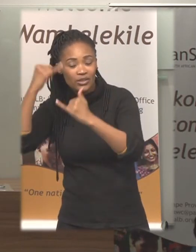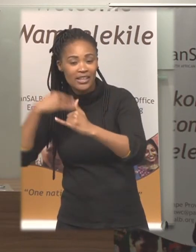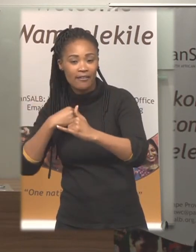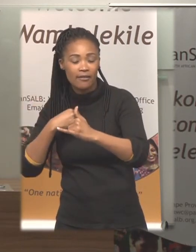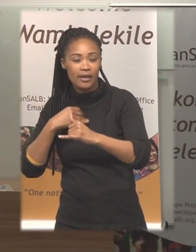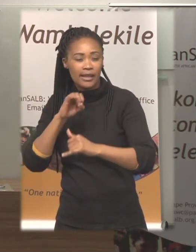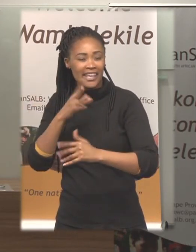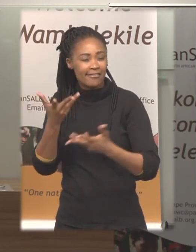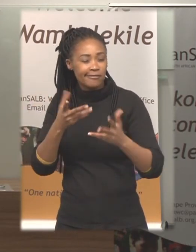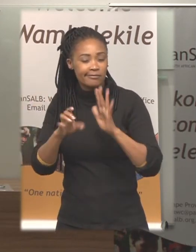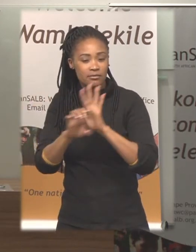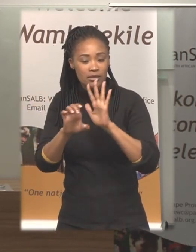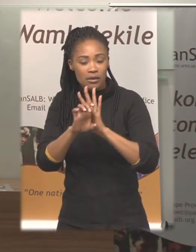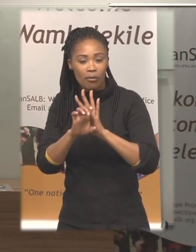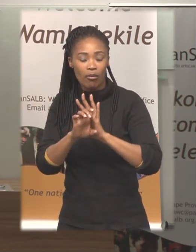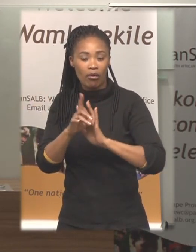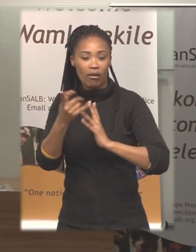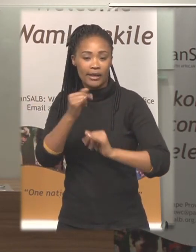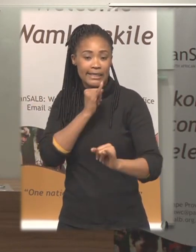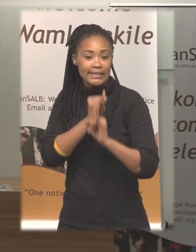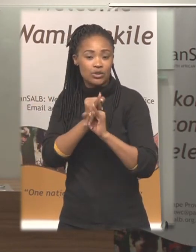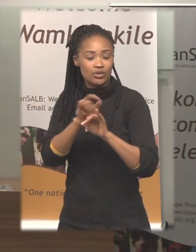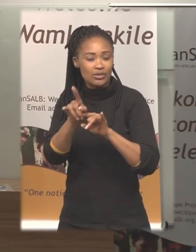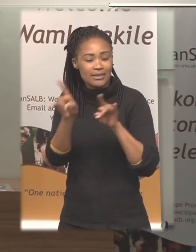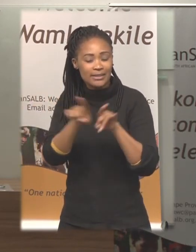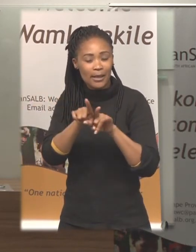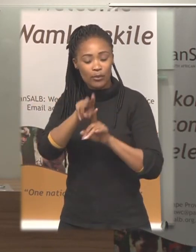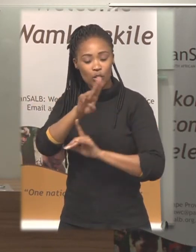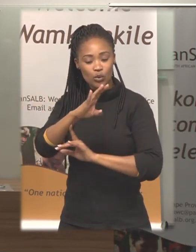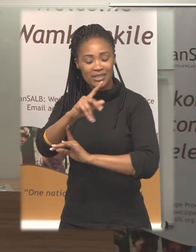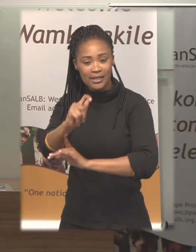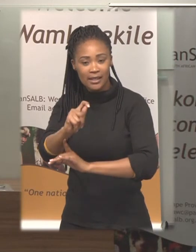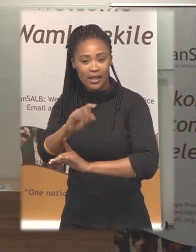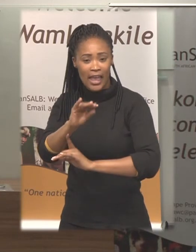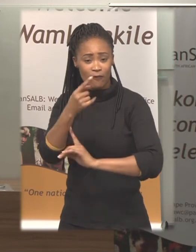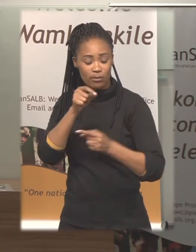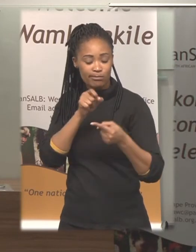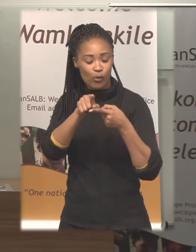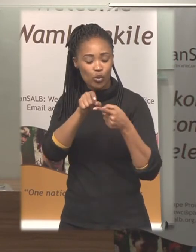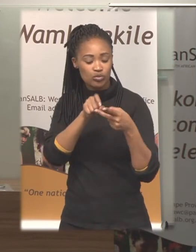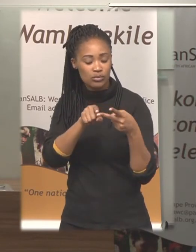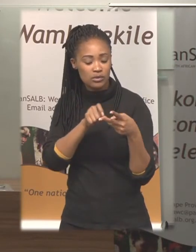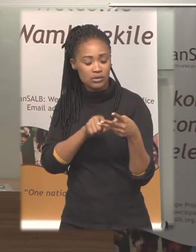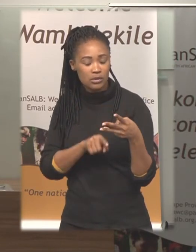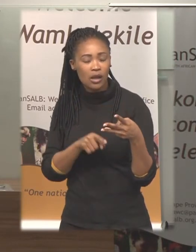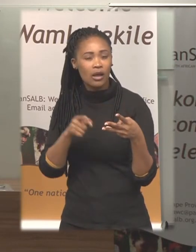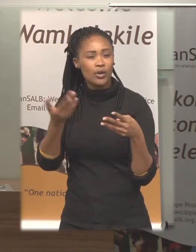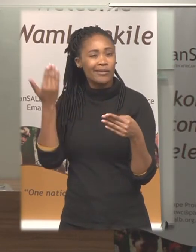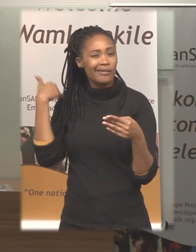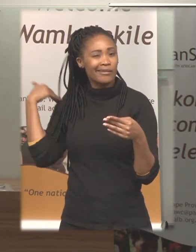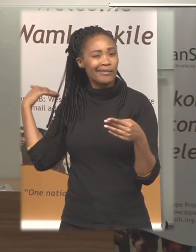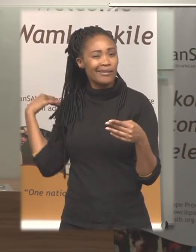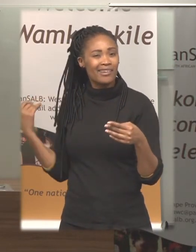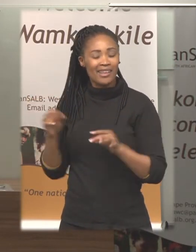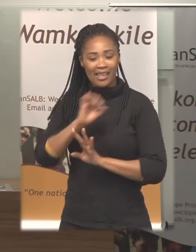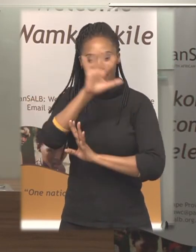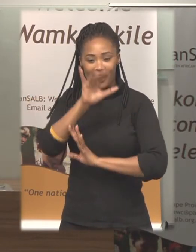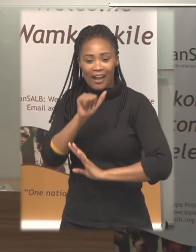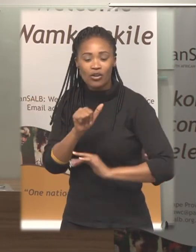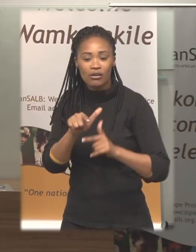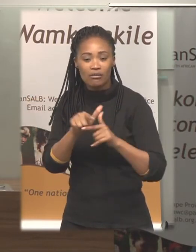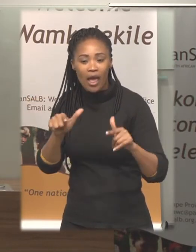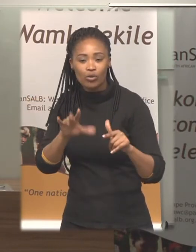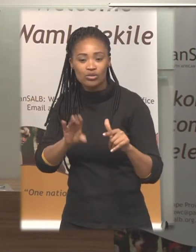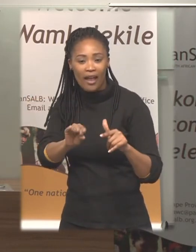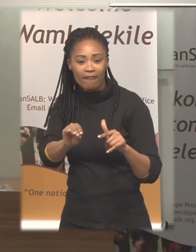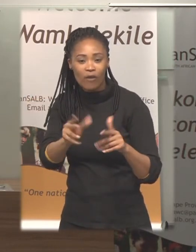If, for example, coming into an institution like UCT, you got points for the fact that you had an African language in your